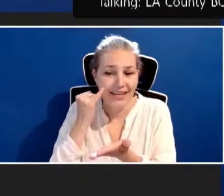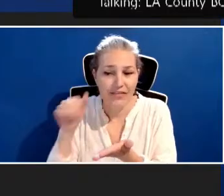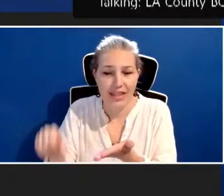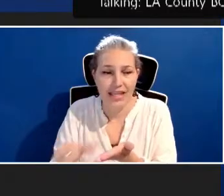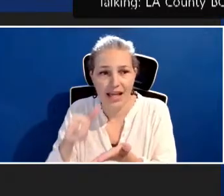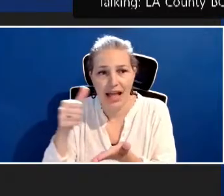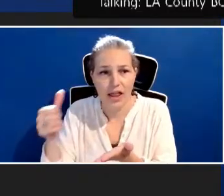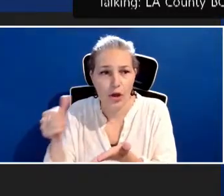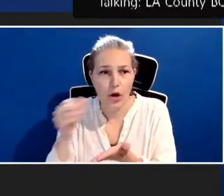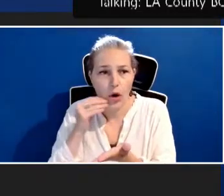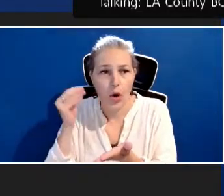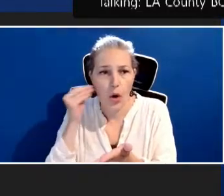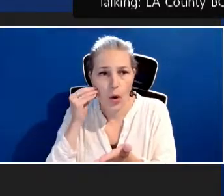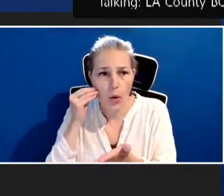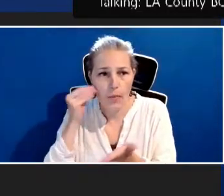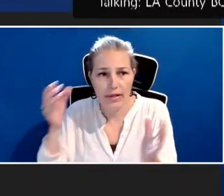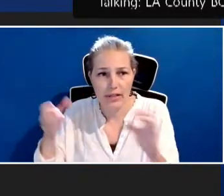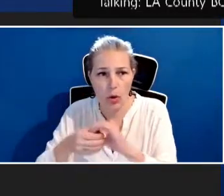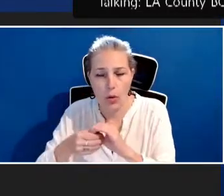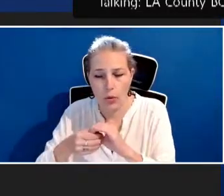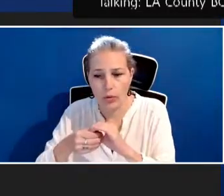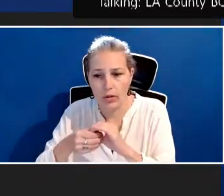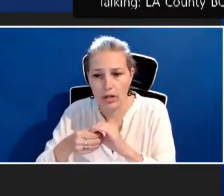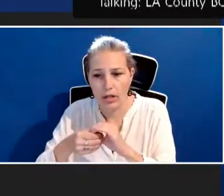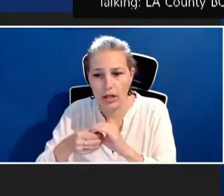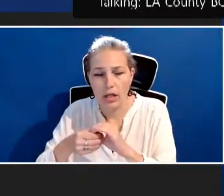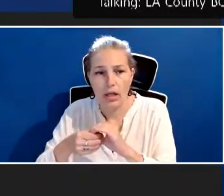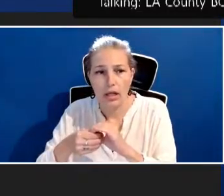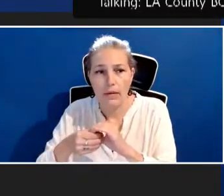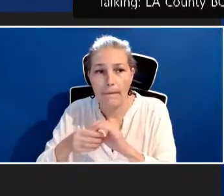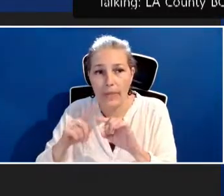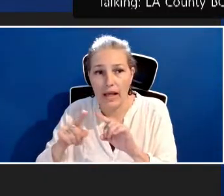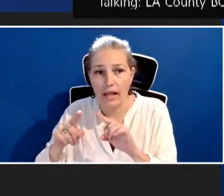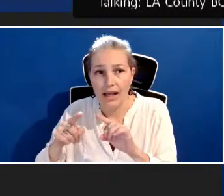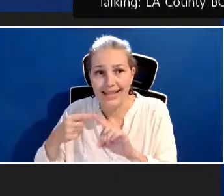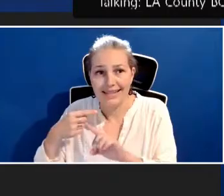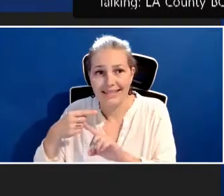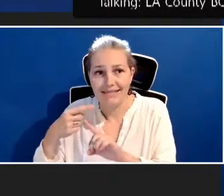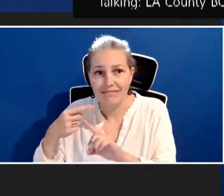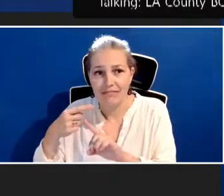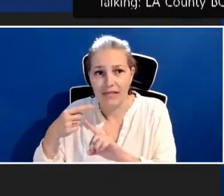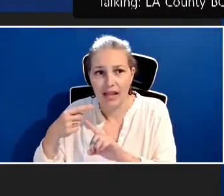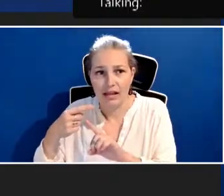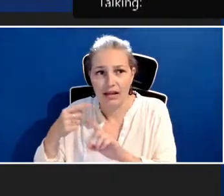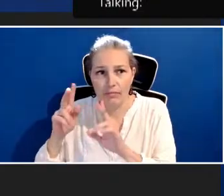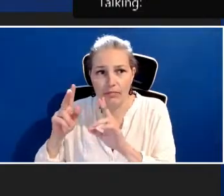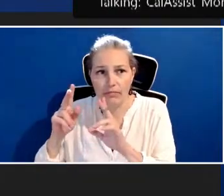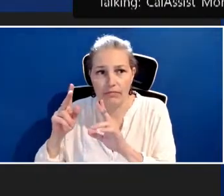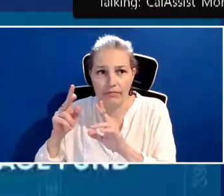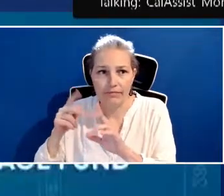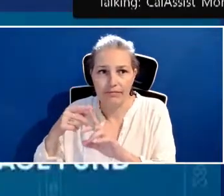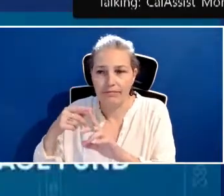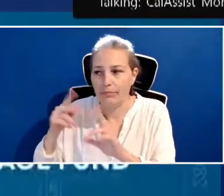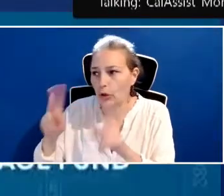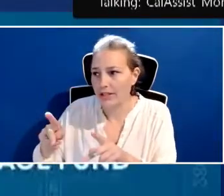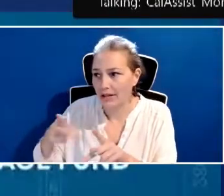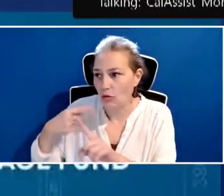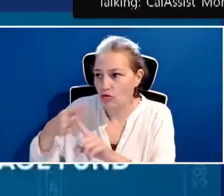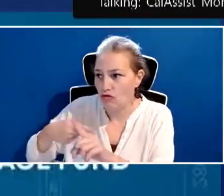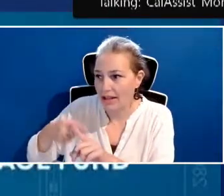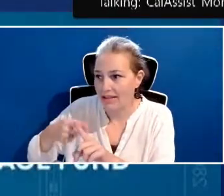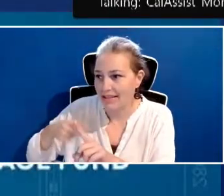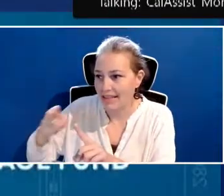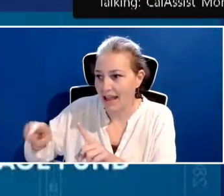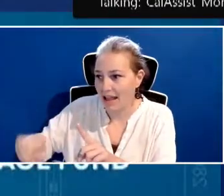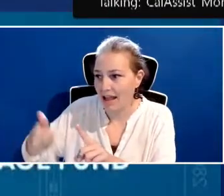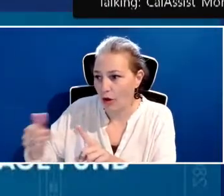is occupied by a tenant and the home that was damaged was our primary residence? Yeah, thank